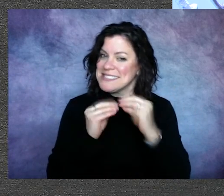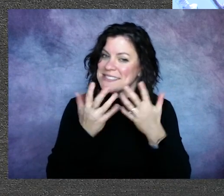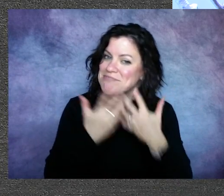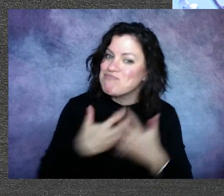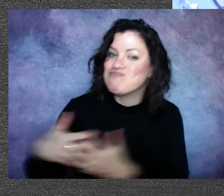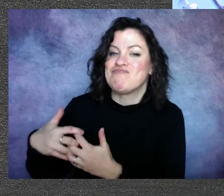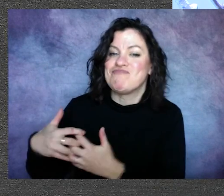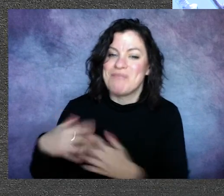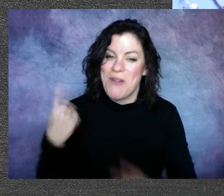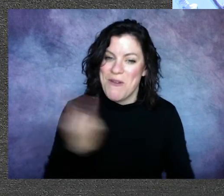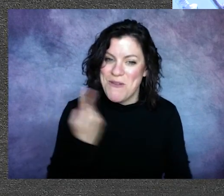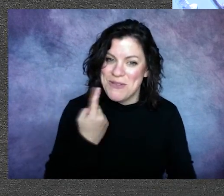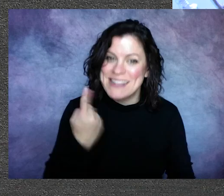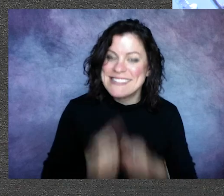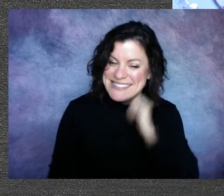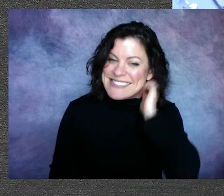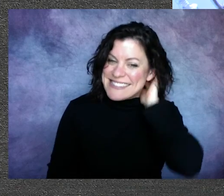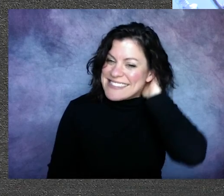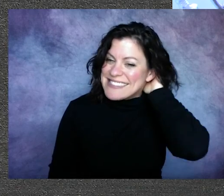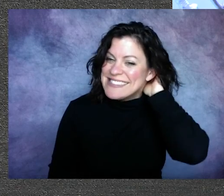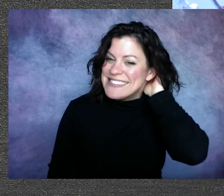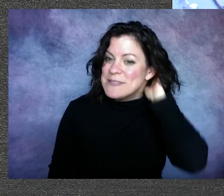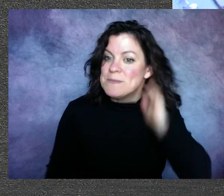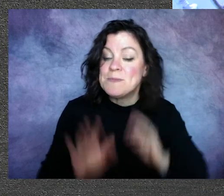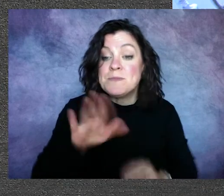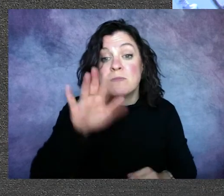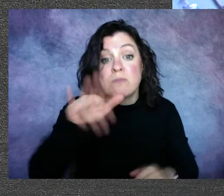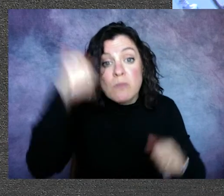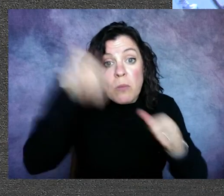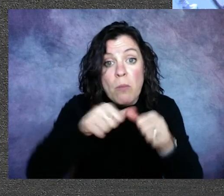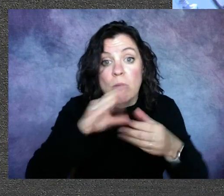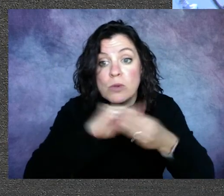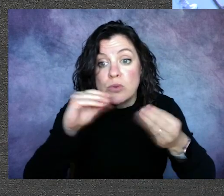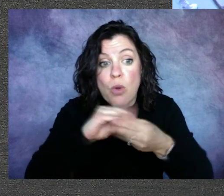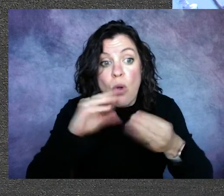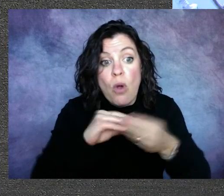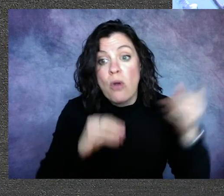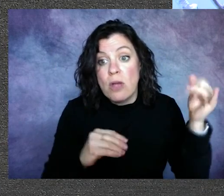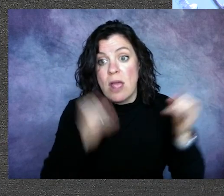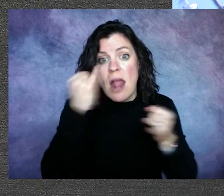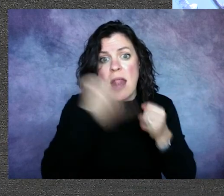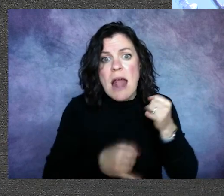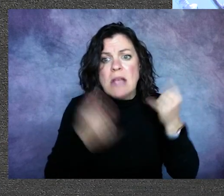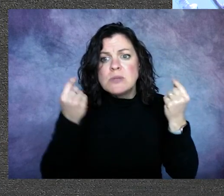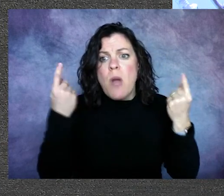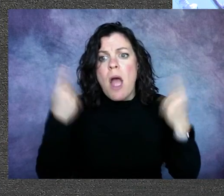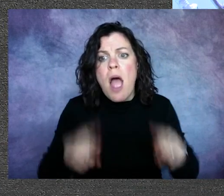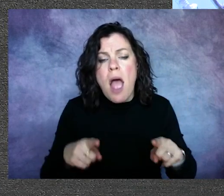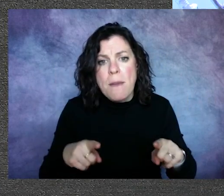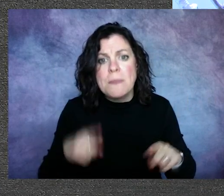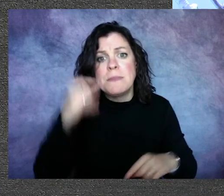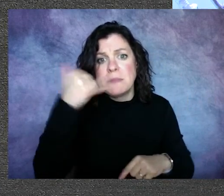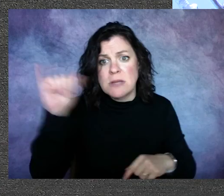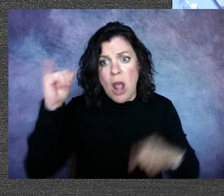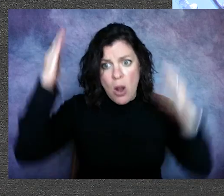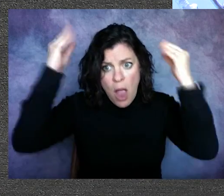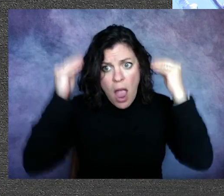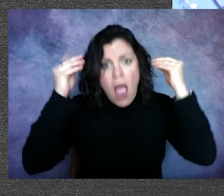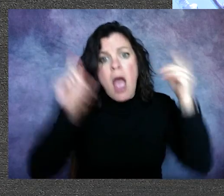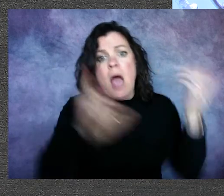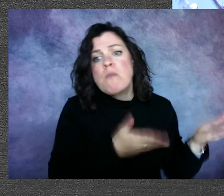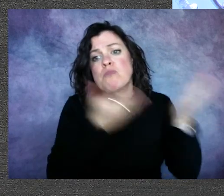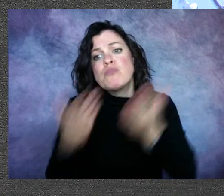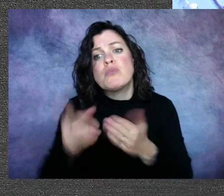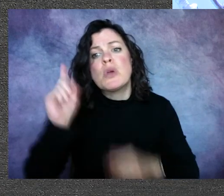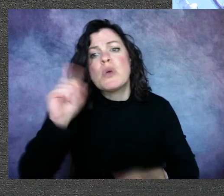guy. I don't know if you remember in the story, but at the very end, the man in the yellow hat took George somewhere where he was